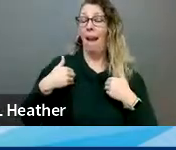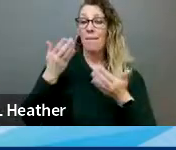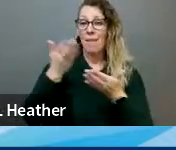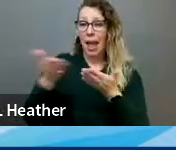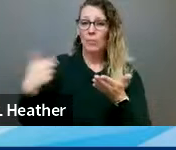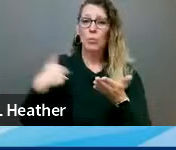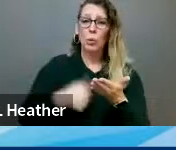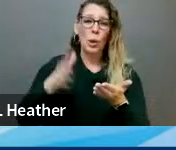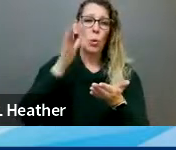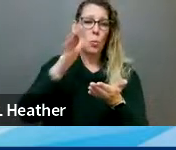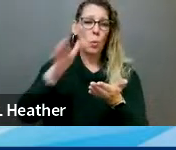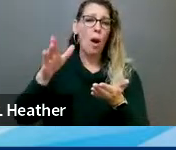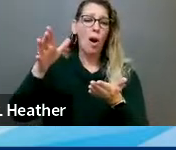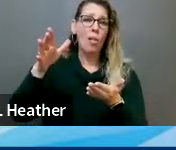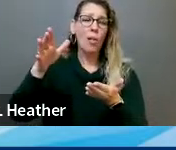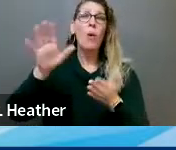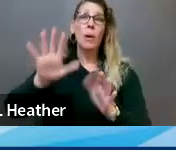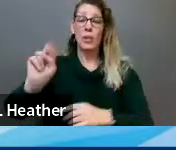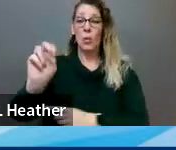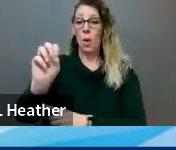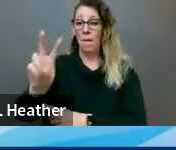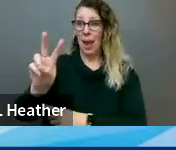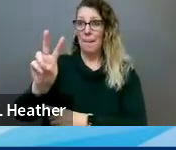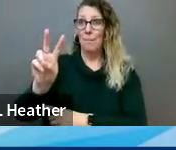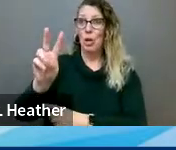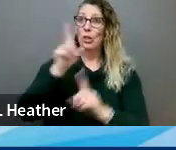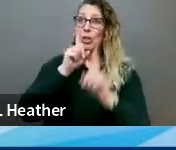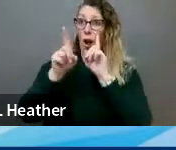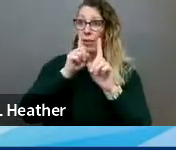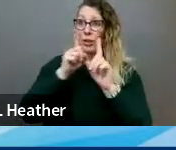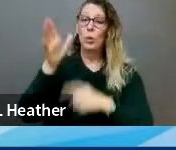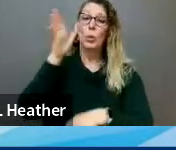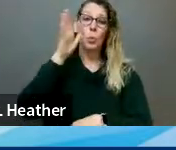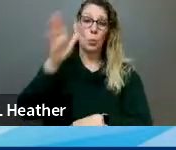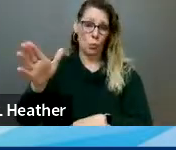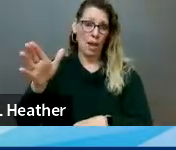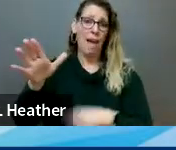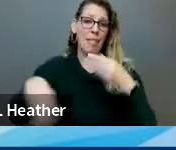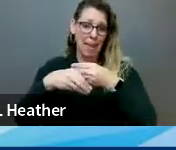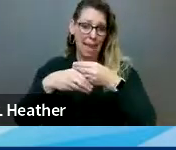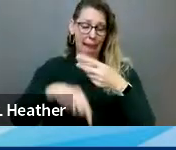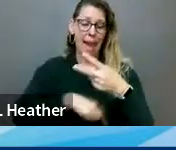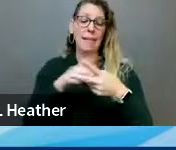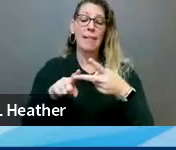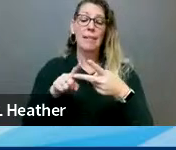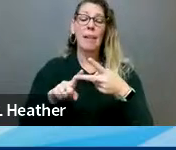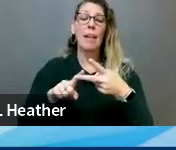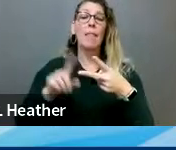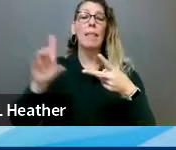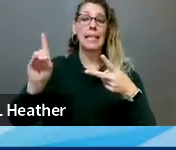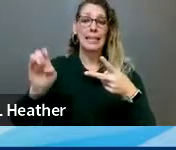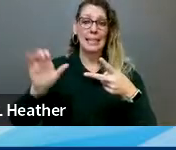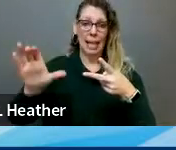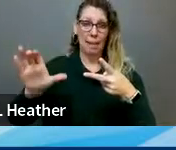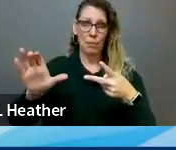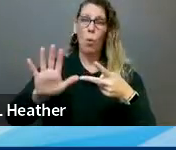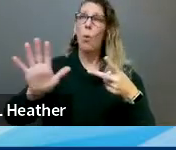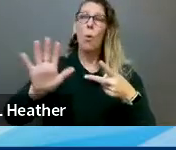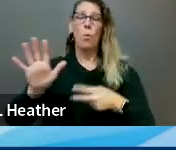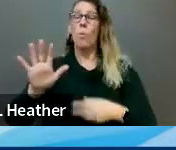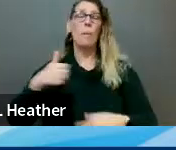go through, so November's conversation will get added. And then December was,